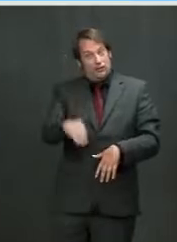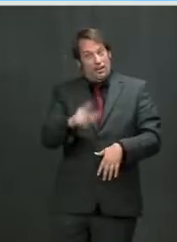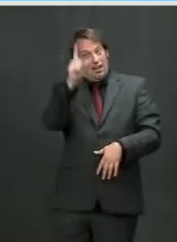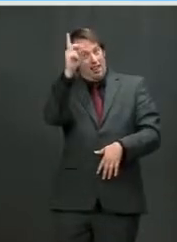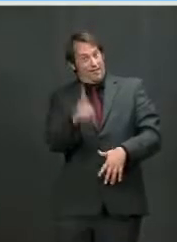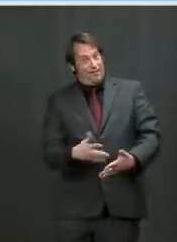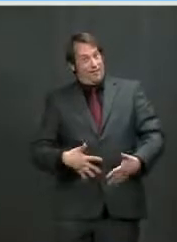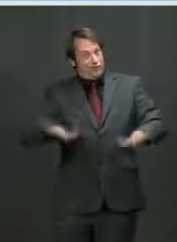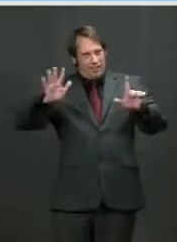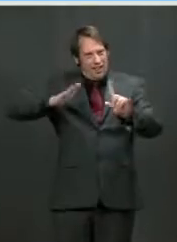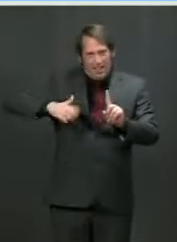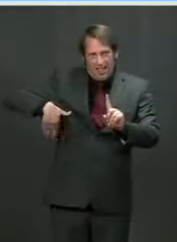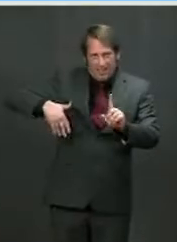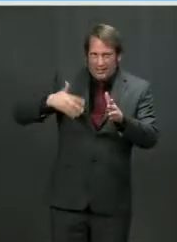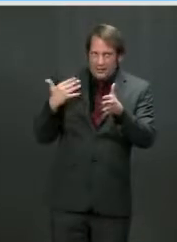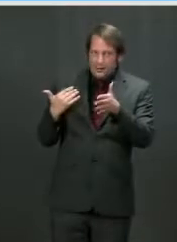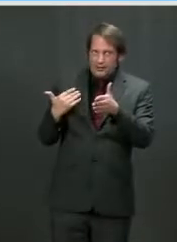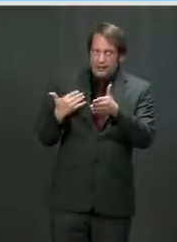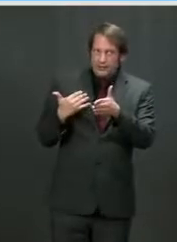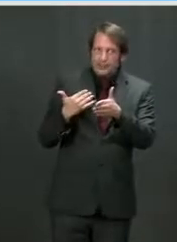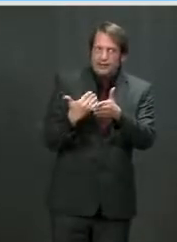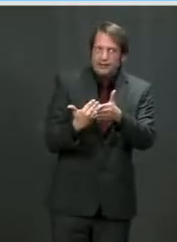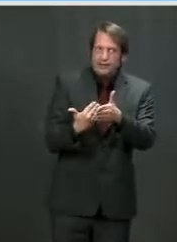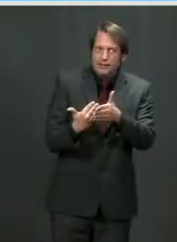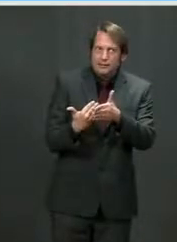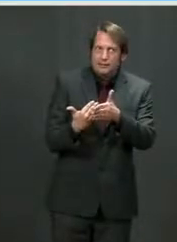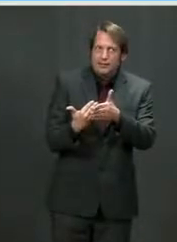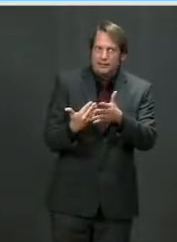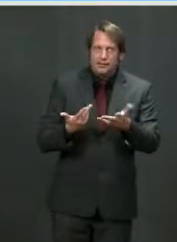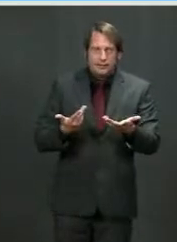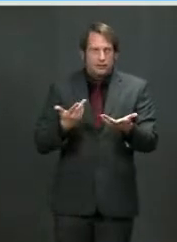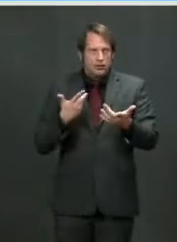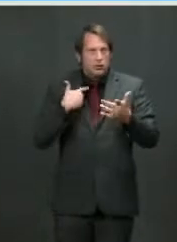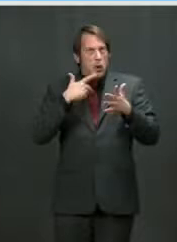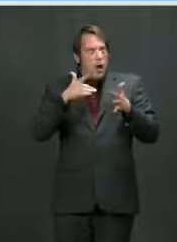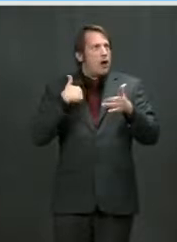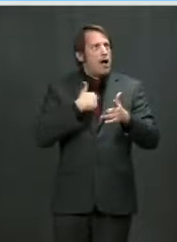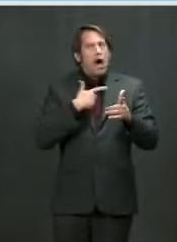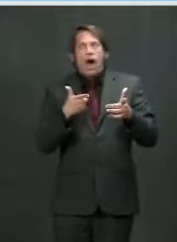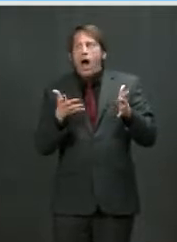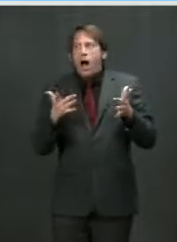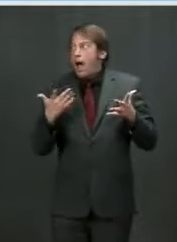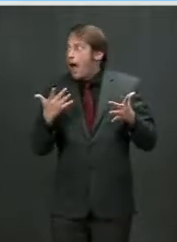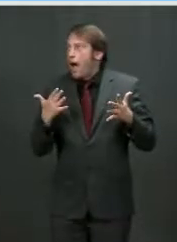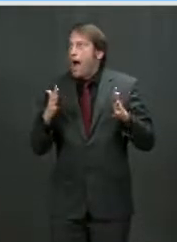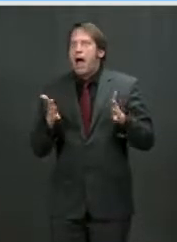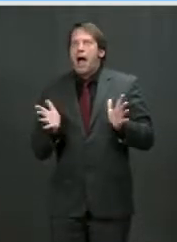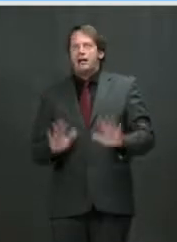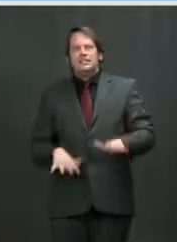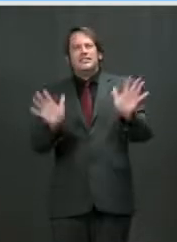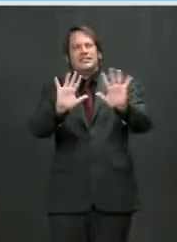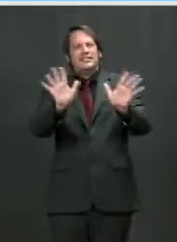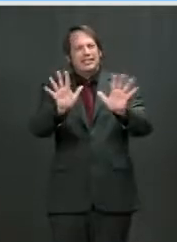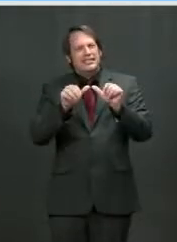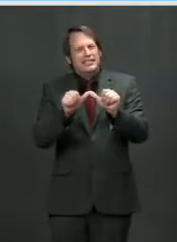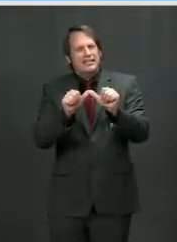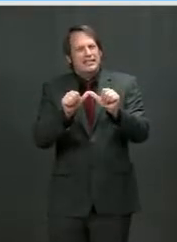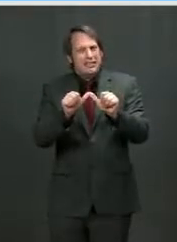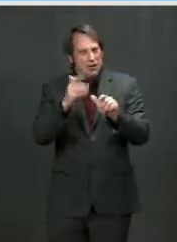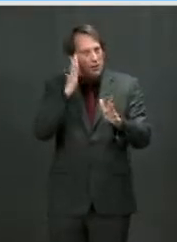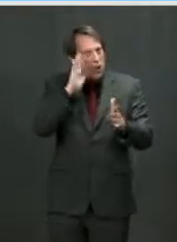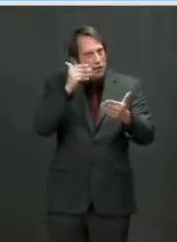down. Better days are on the horizon. We do believe a more normal 4th of July holiday is within